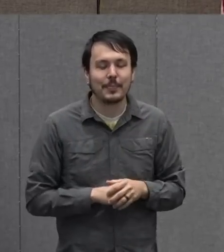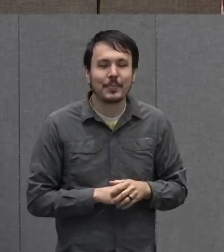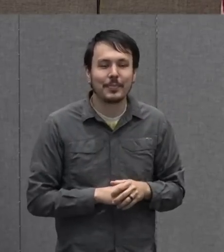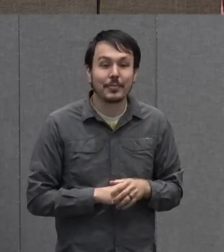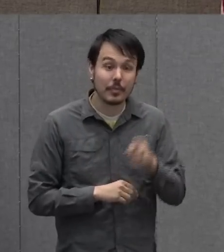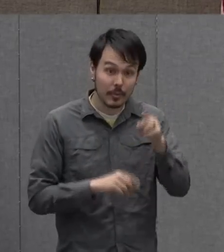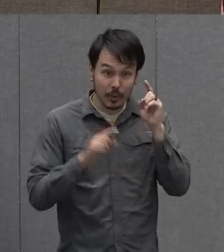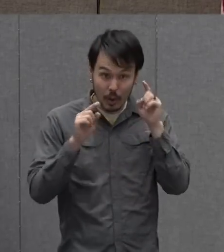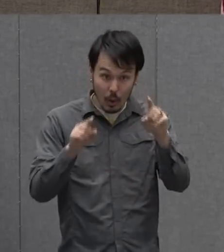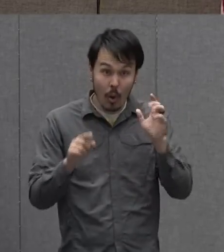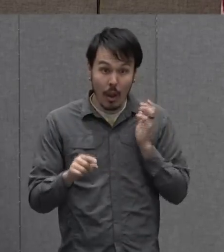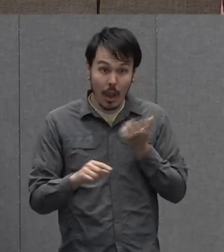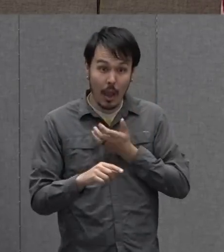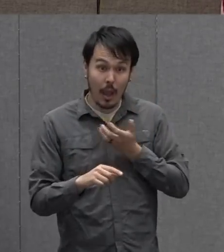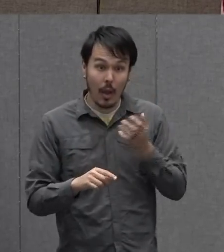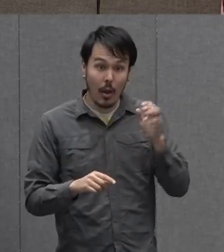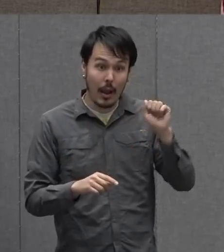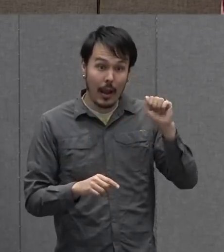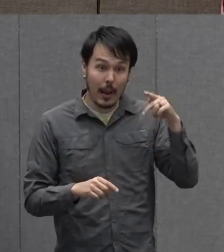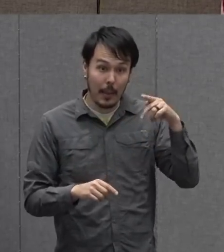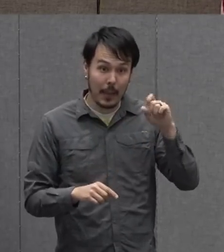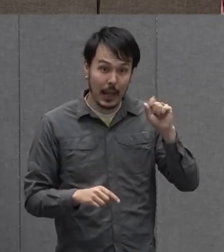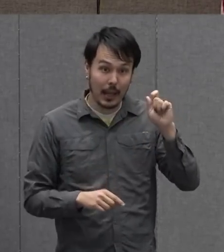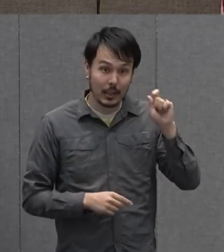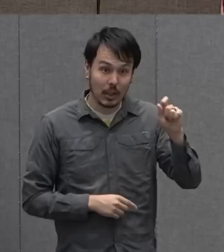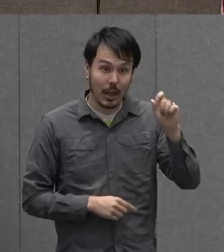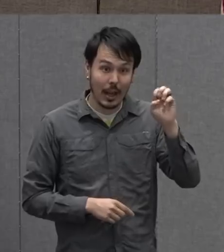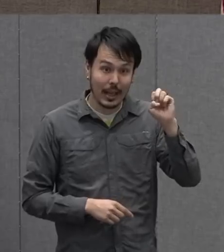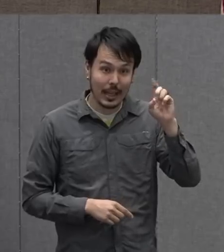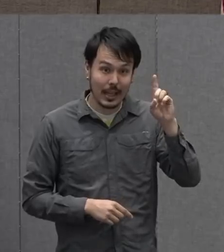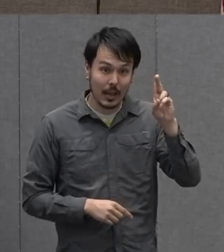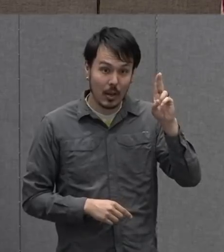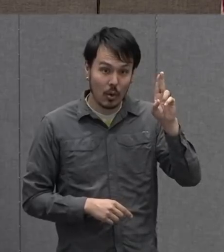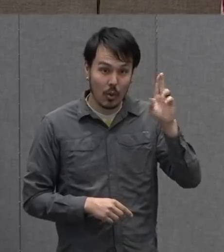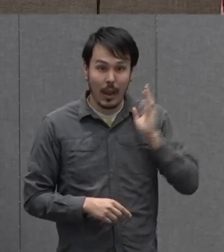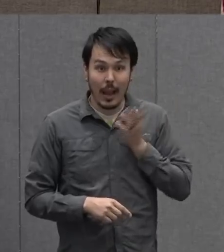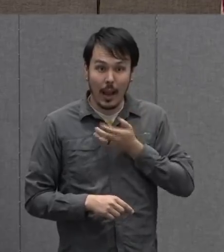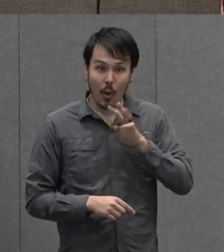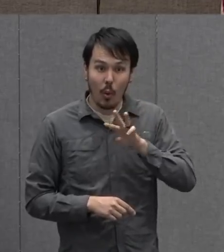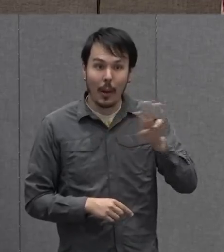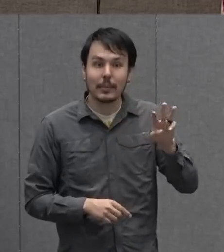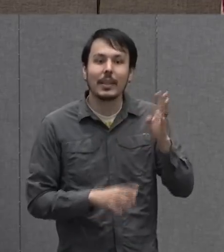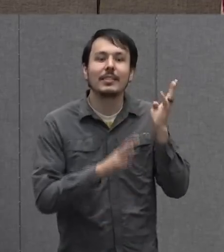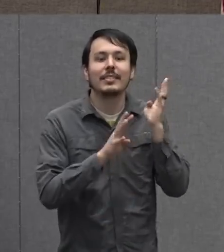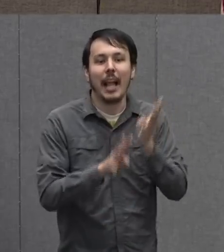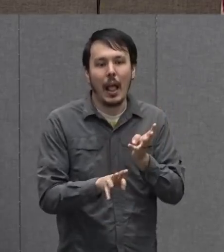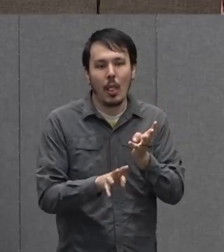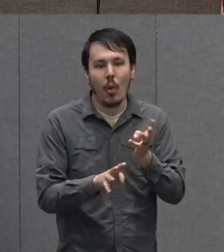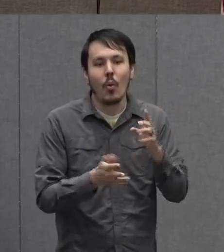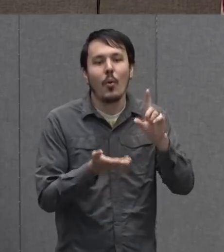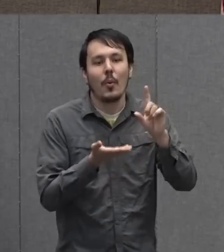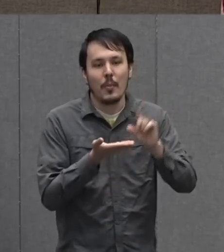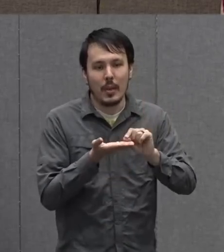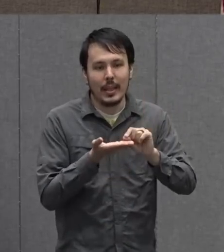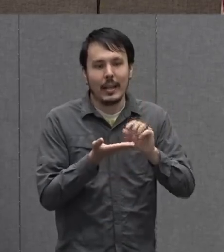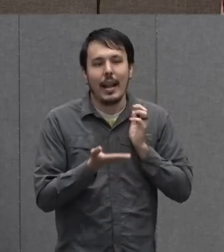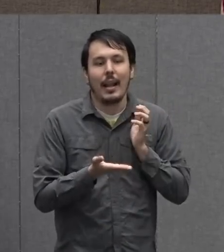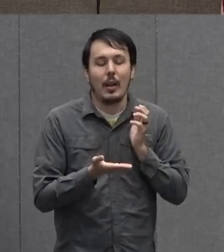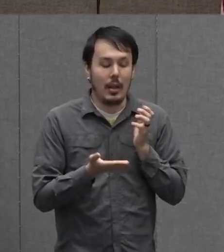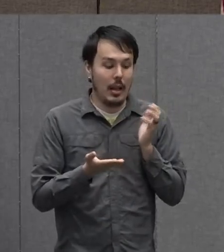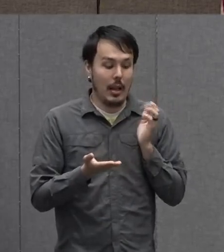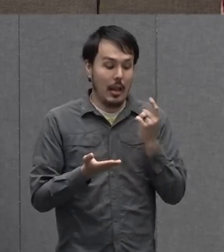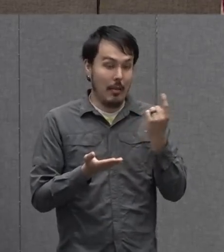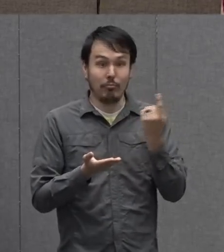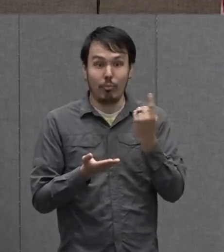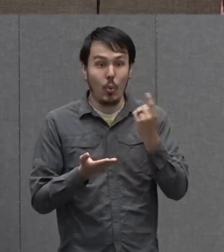go on our aps.edu website, you can download and print one of these blank